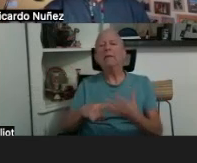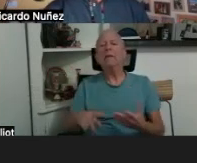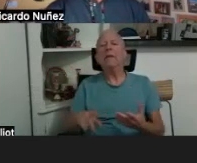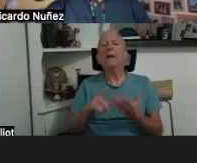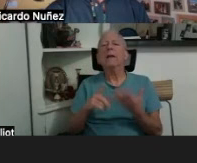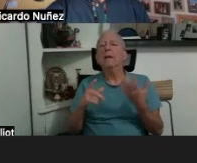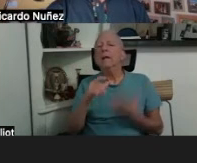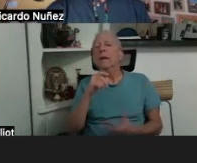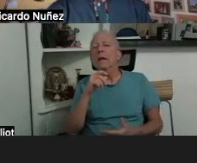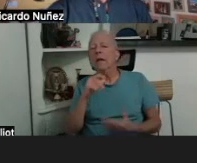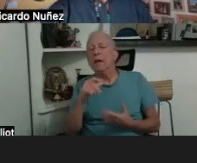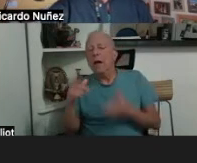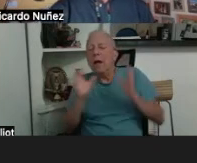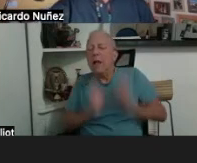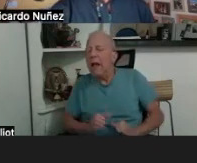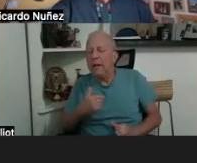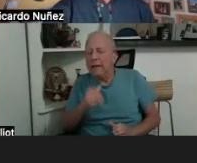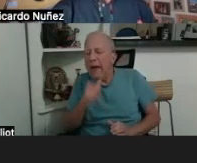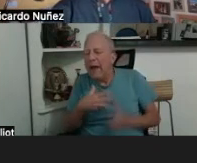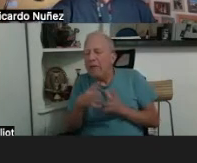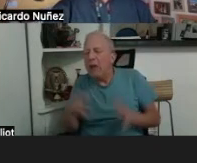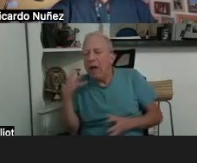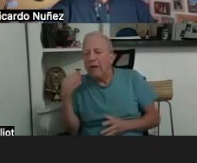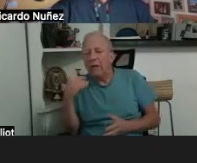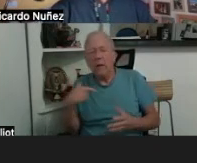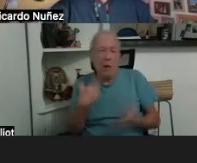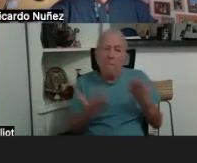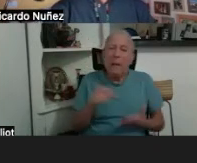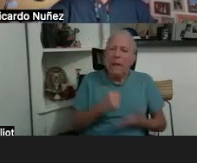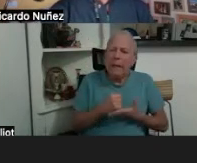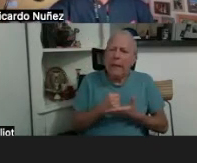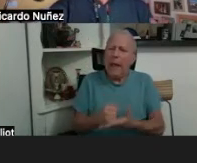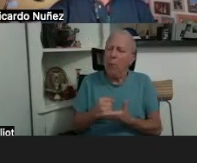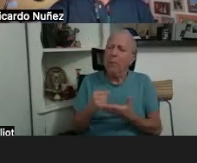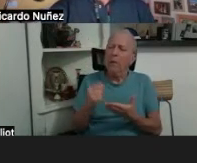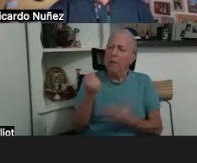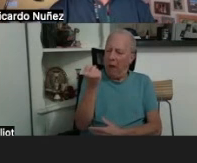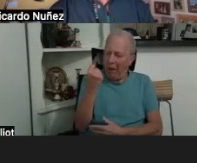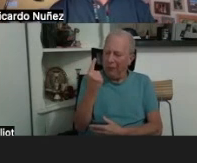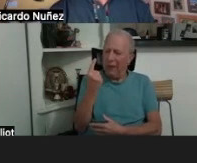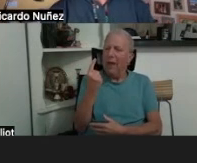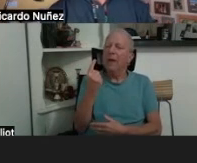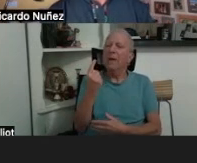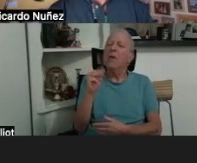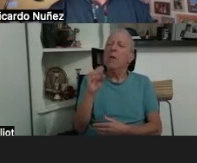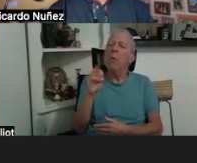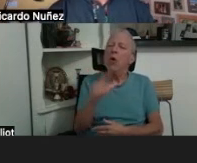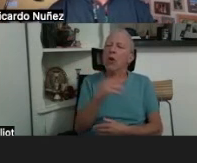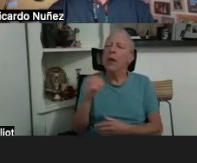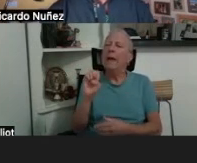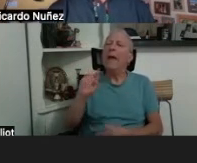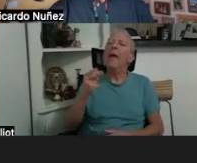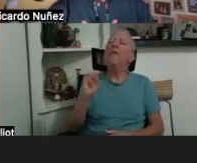clients may need more help in recognizing the moral and ethical considerations involved in creating their organizations and